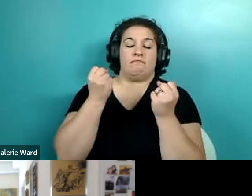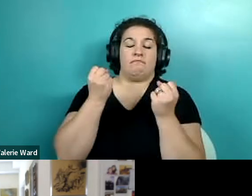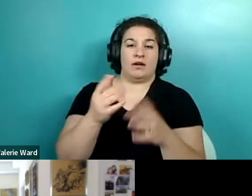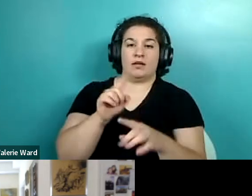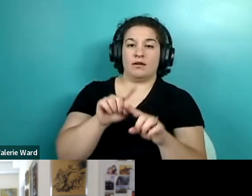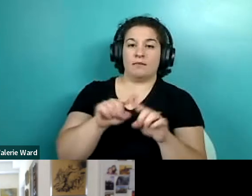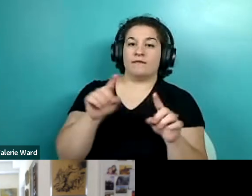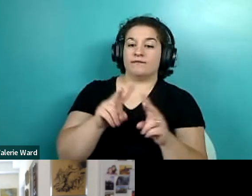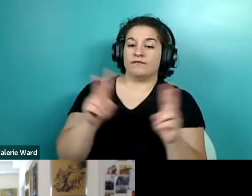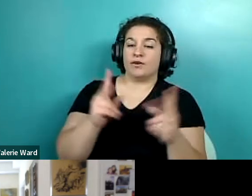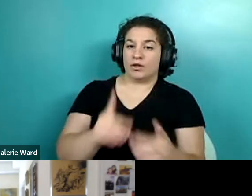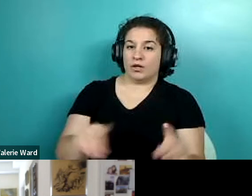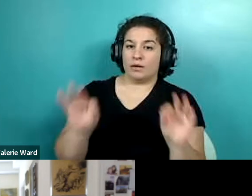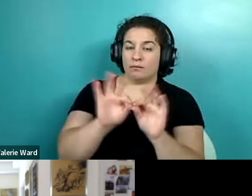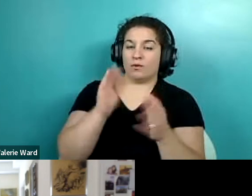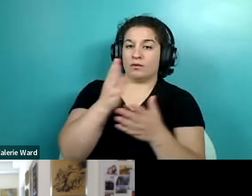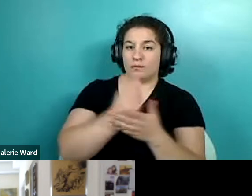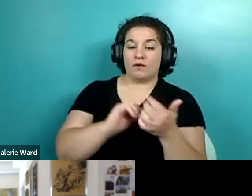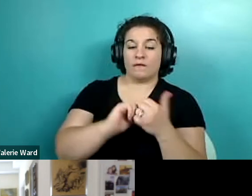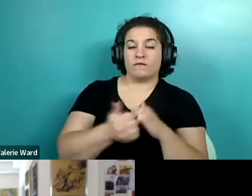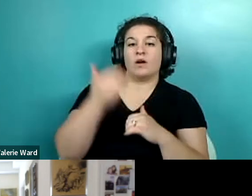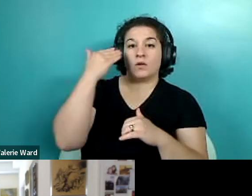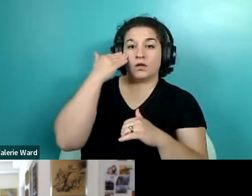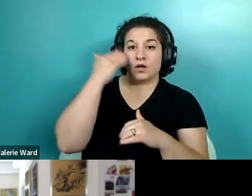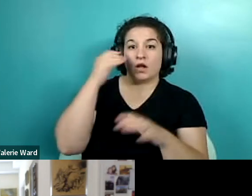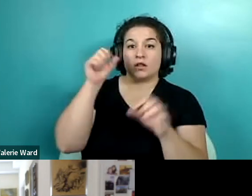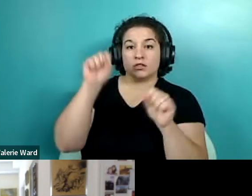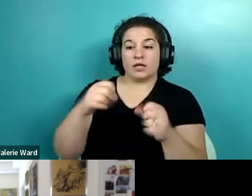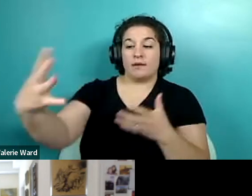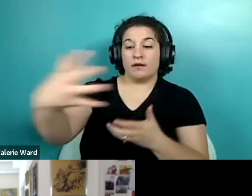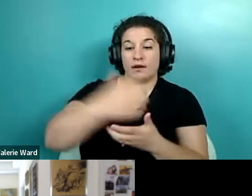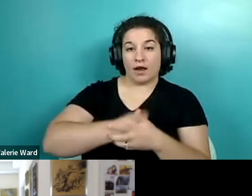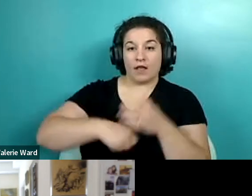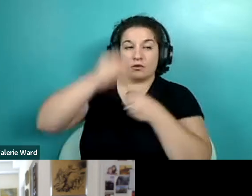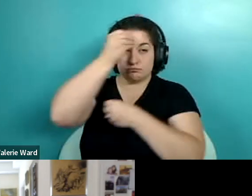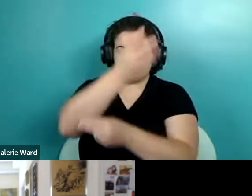part of how the knowledge can be gathered and disseminated.